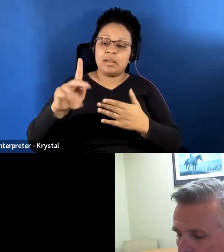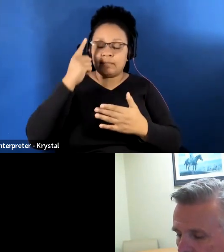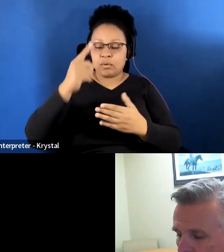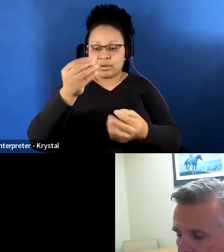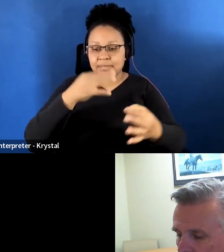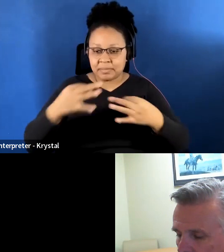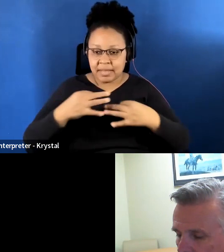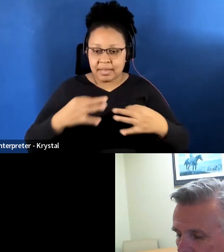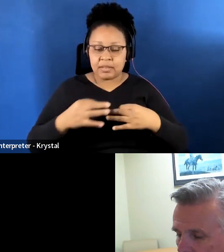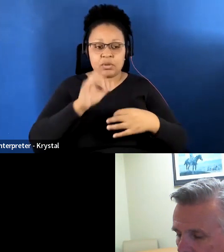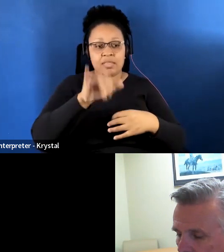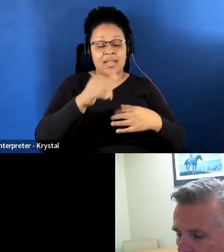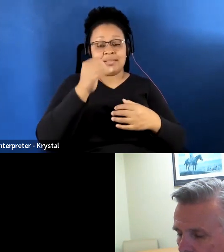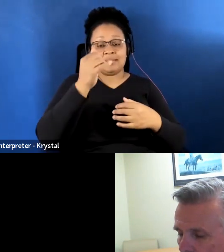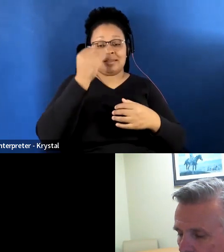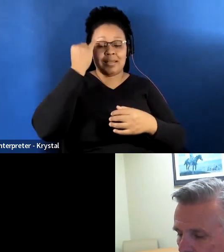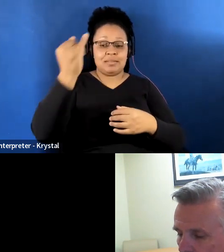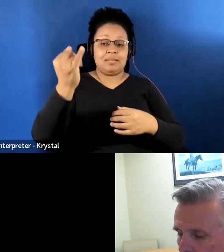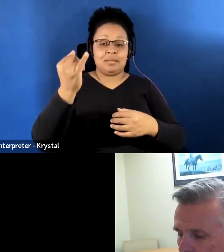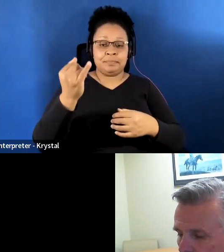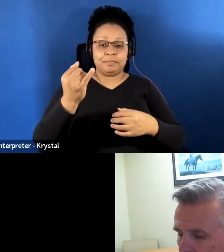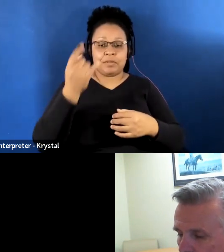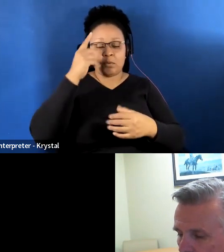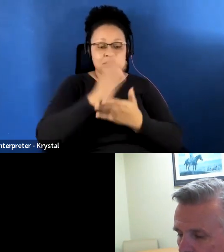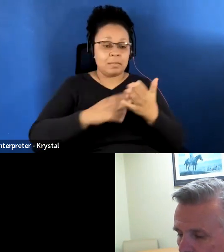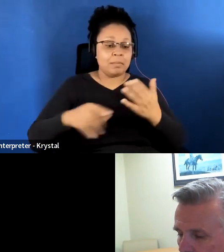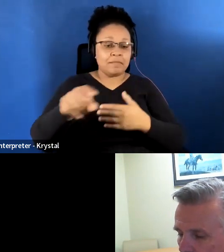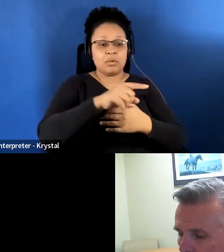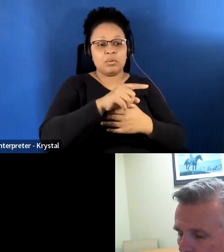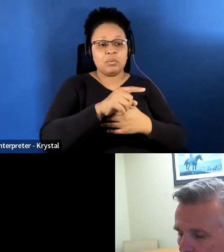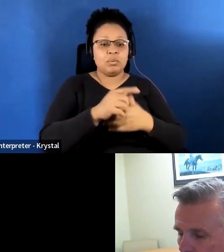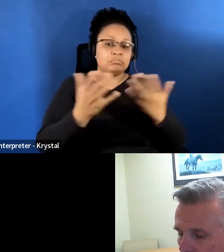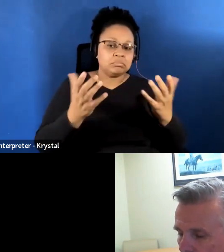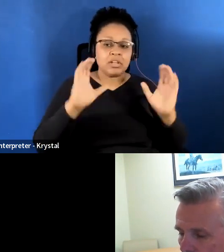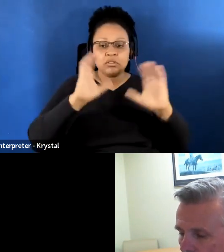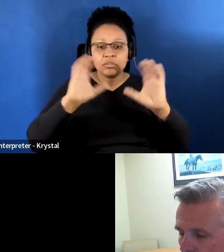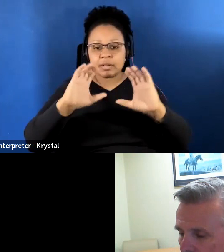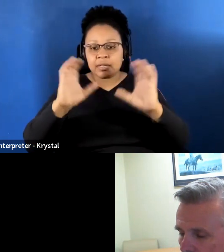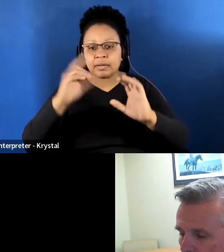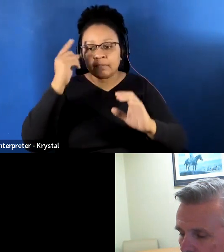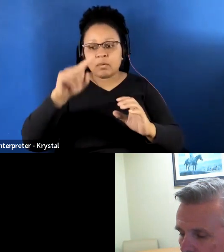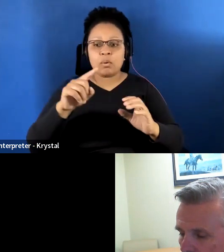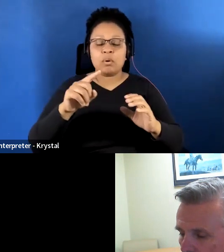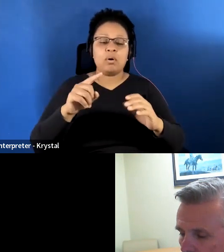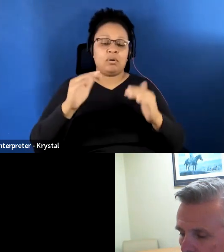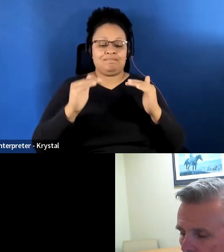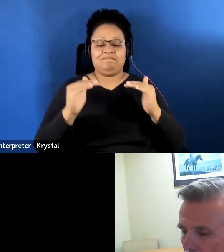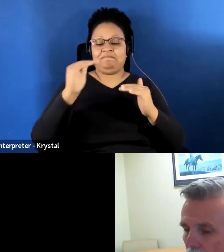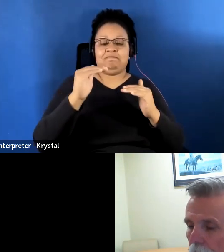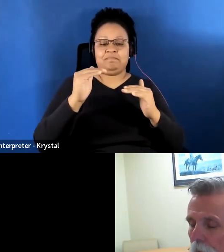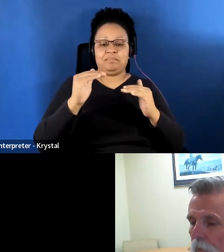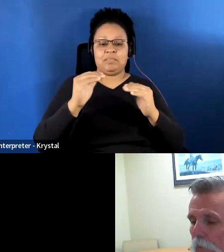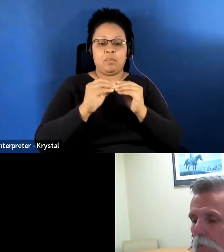sharing that. So there's an idea for some of you that are, you know, looking for that edge to be